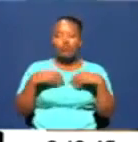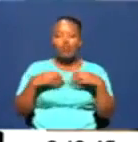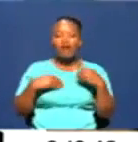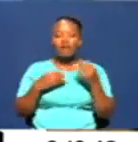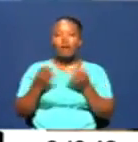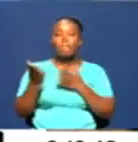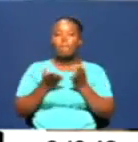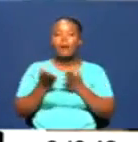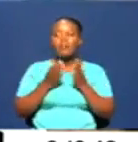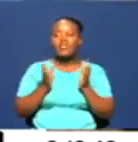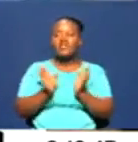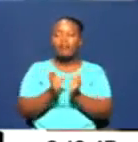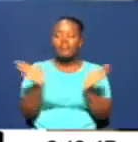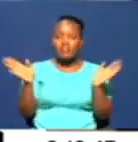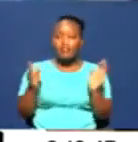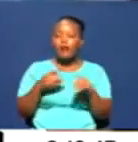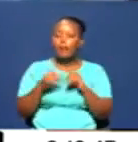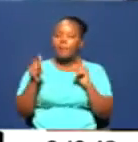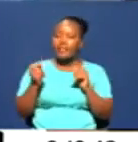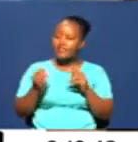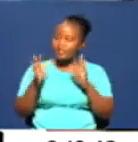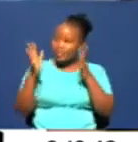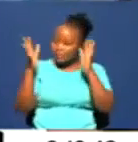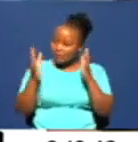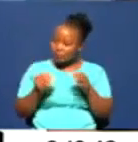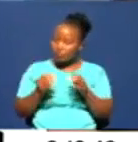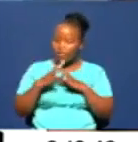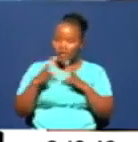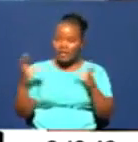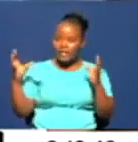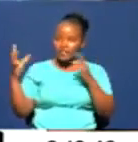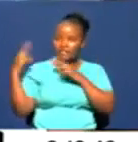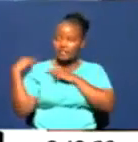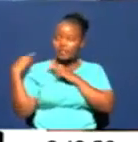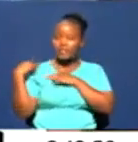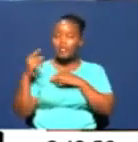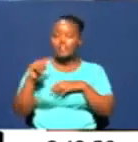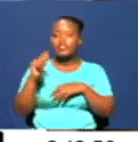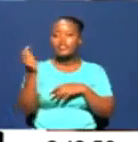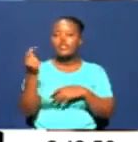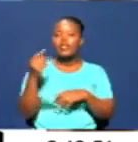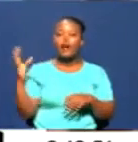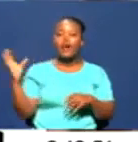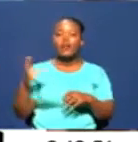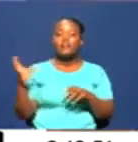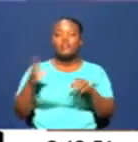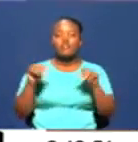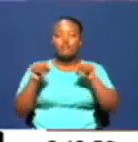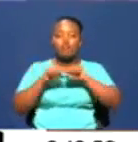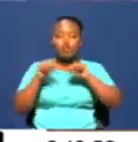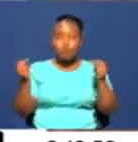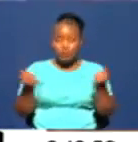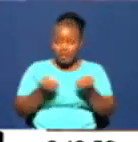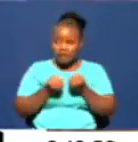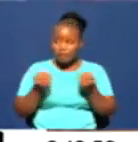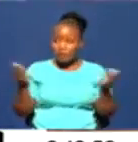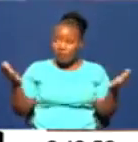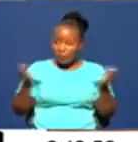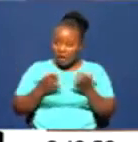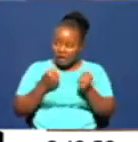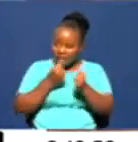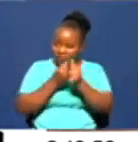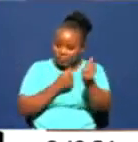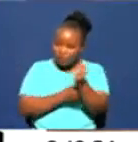Leakey celebrated for his prominent role in Kenya's vibrant civil society, where he founded and successfully ran a number